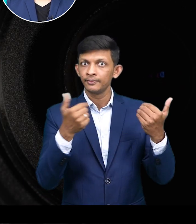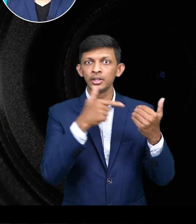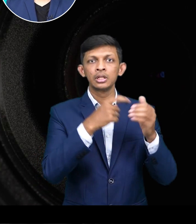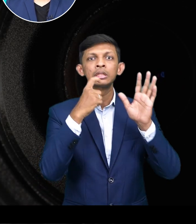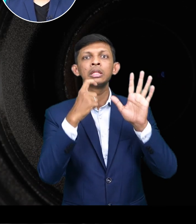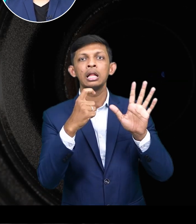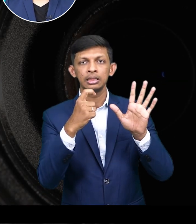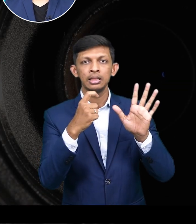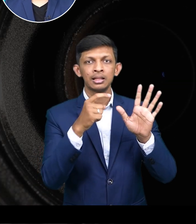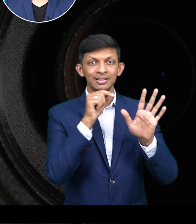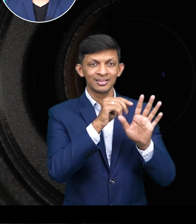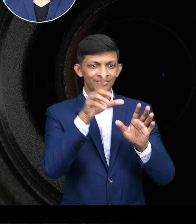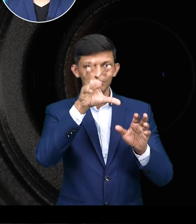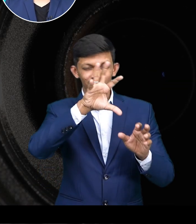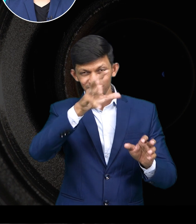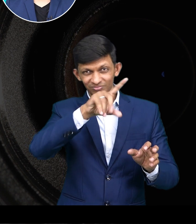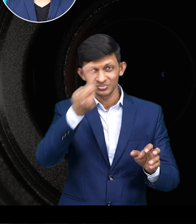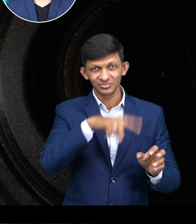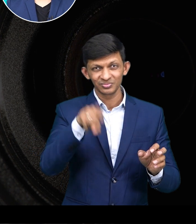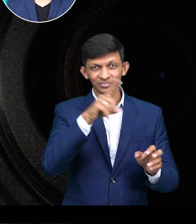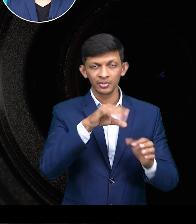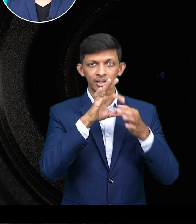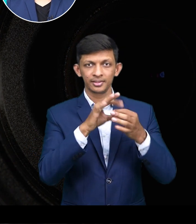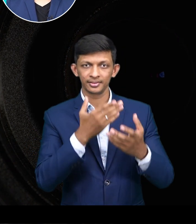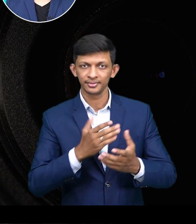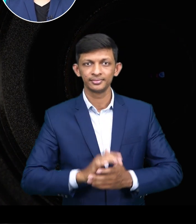Divide this disc into 7 segments.